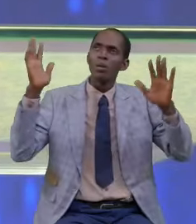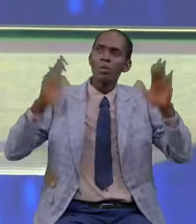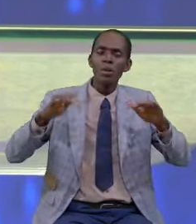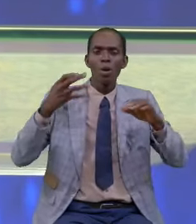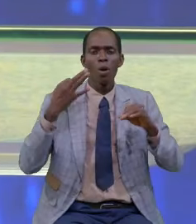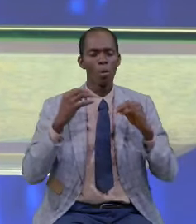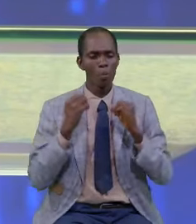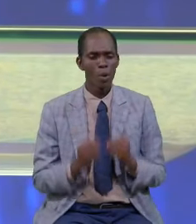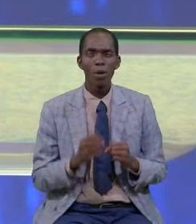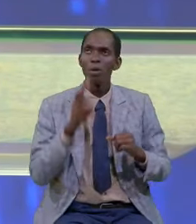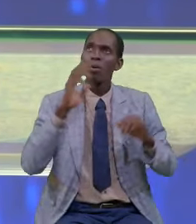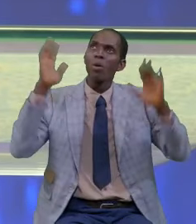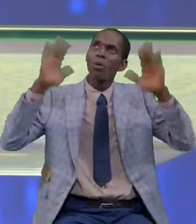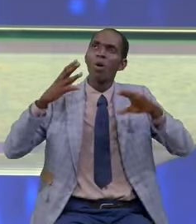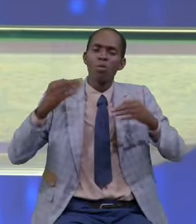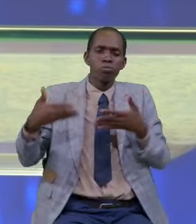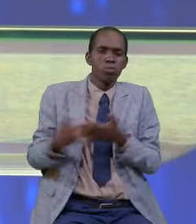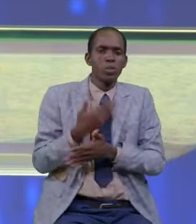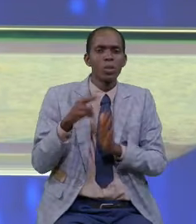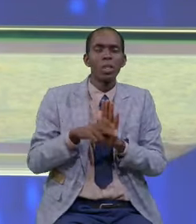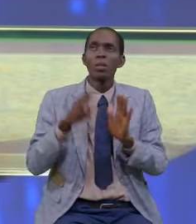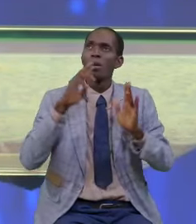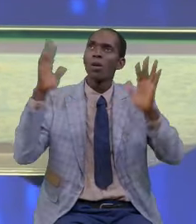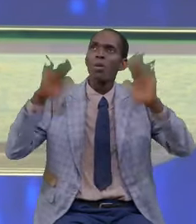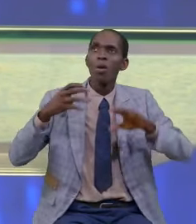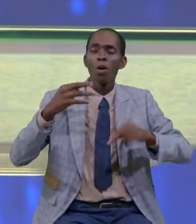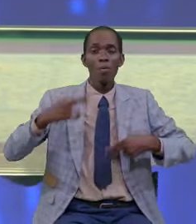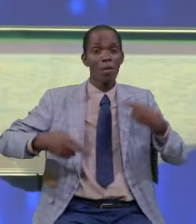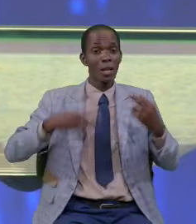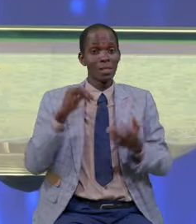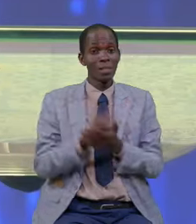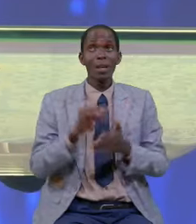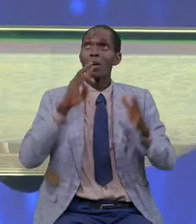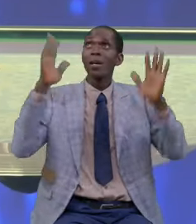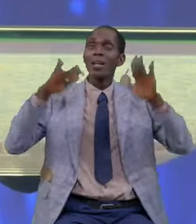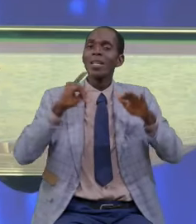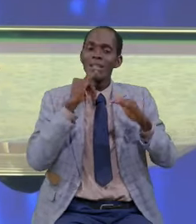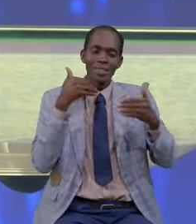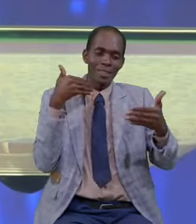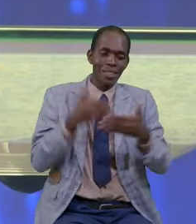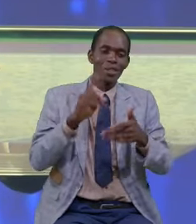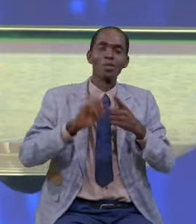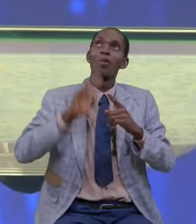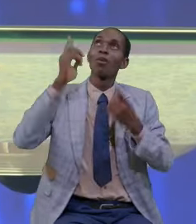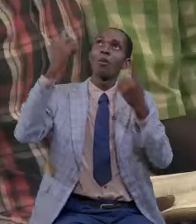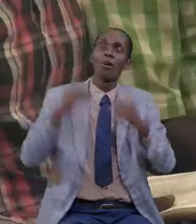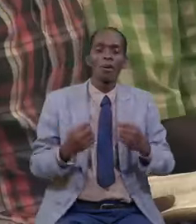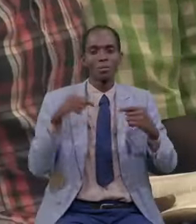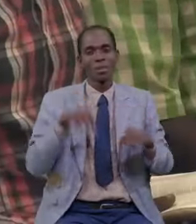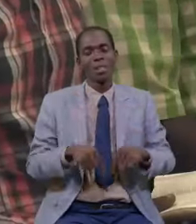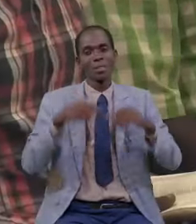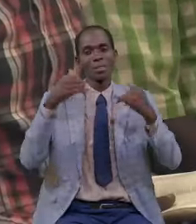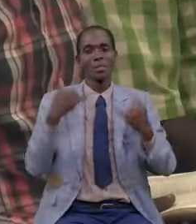refreshing a rain of Revival and that train is about to fall now I said that train is about to